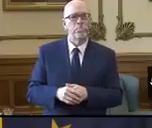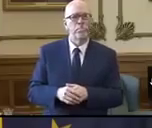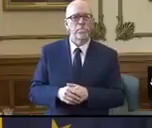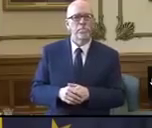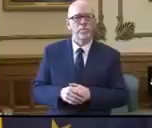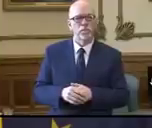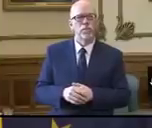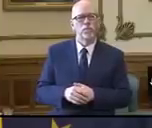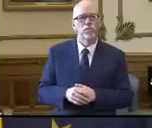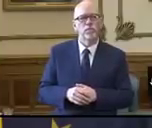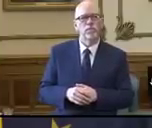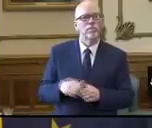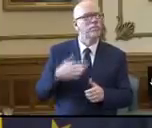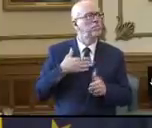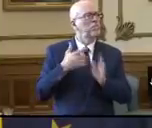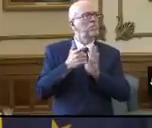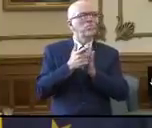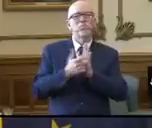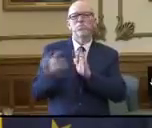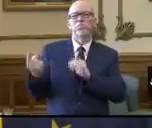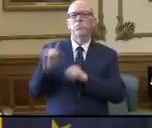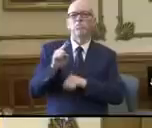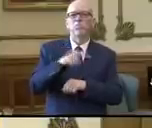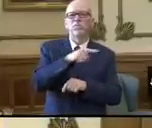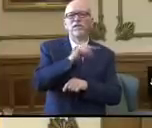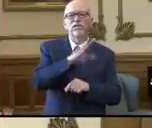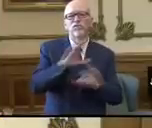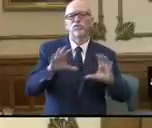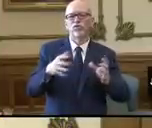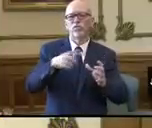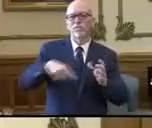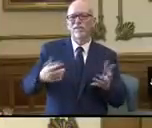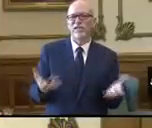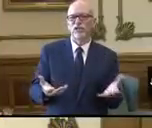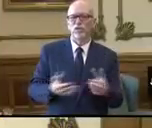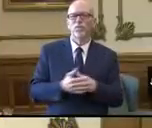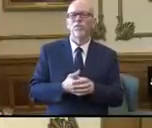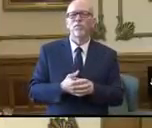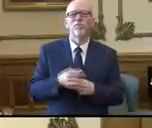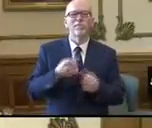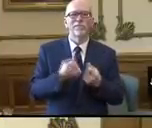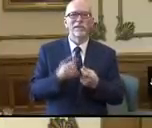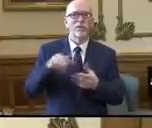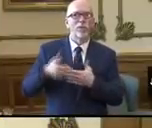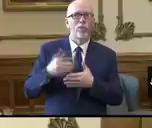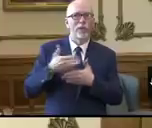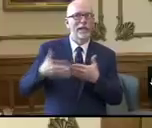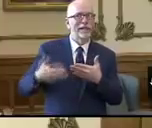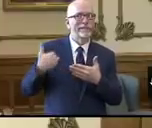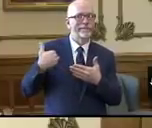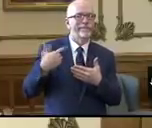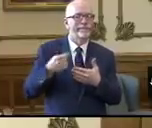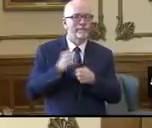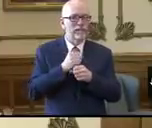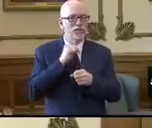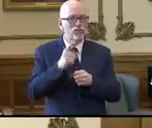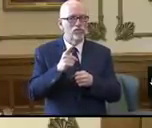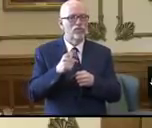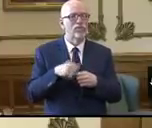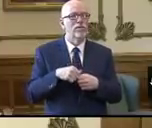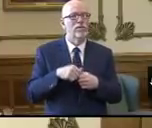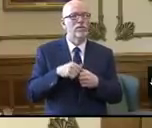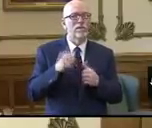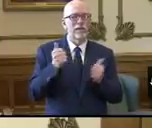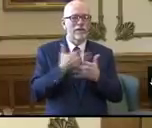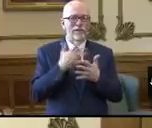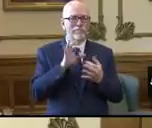Yeah. My general counsel is stepping up. He and his crew are here. They spent the entire weekend making sure every T